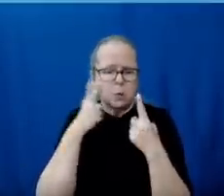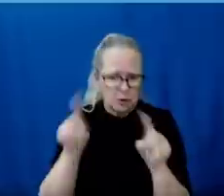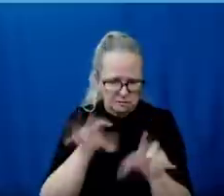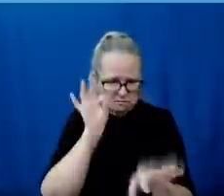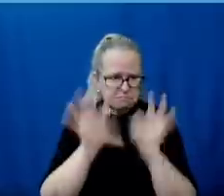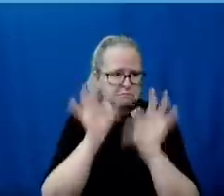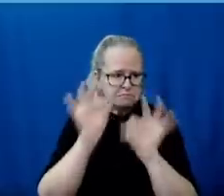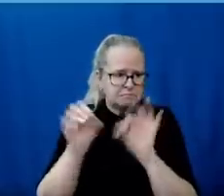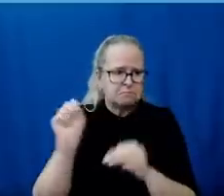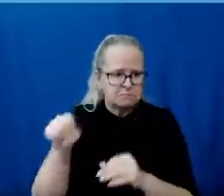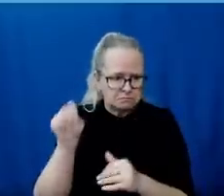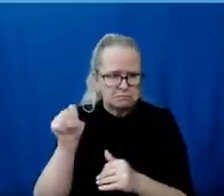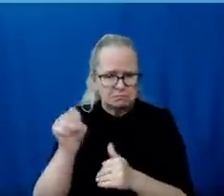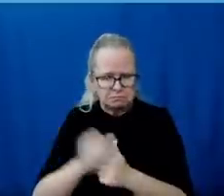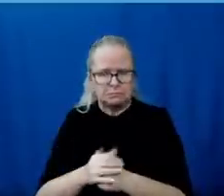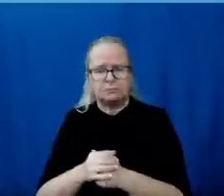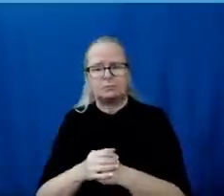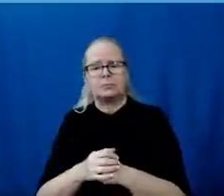work.